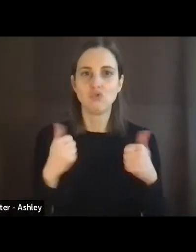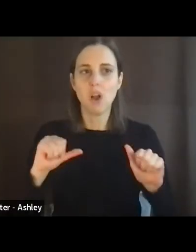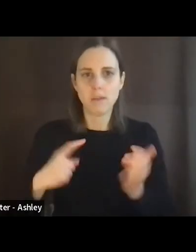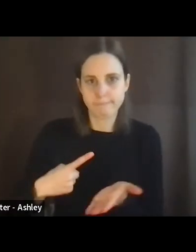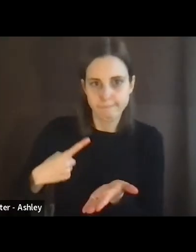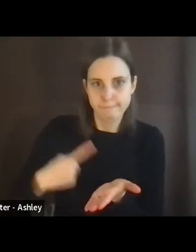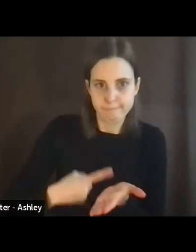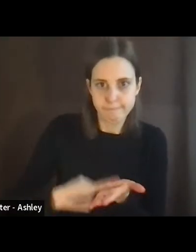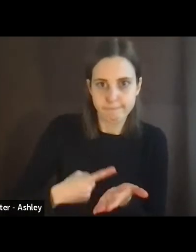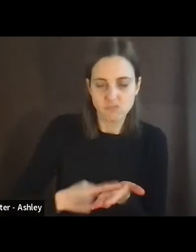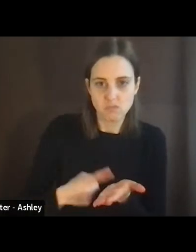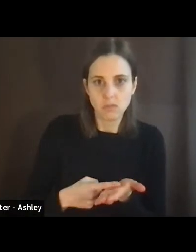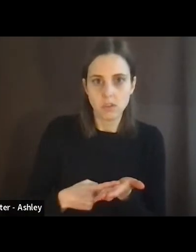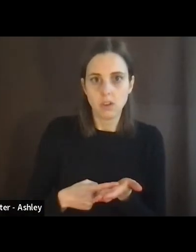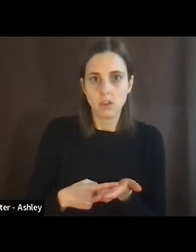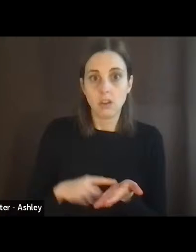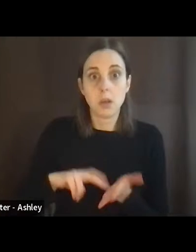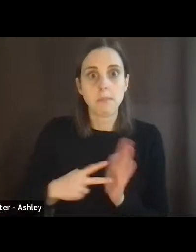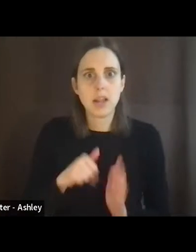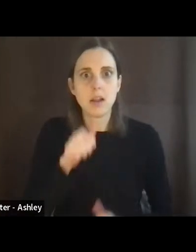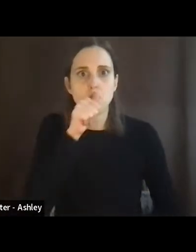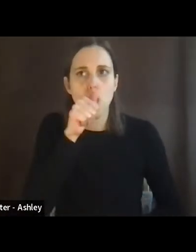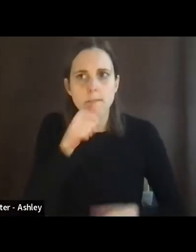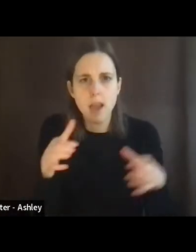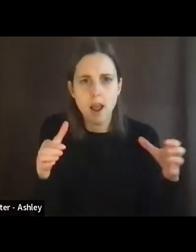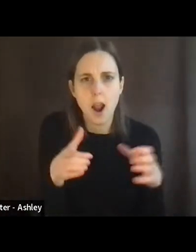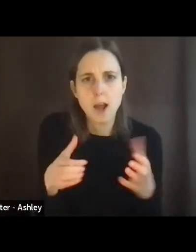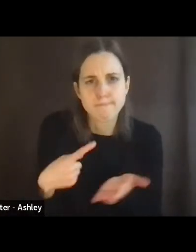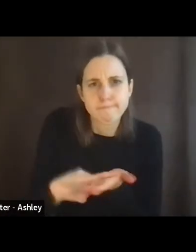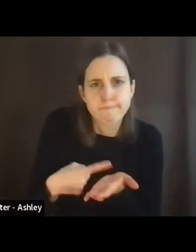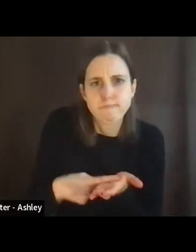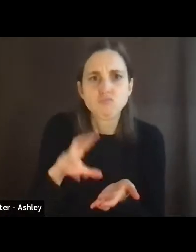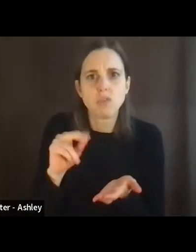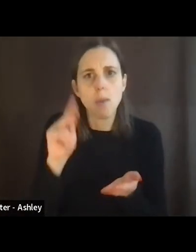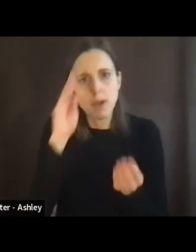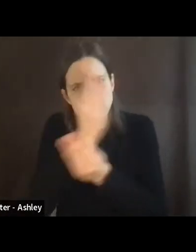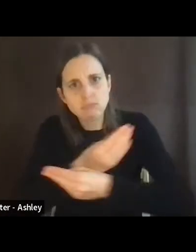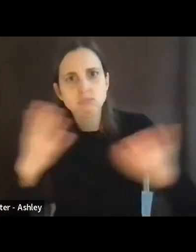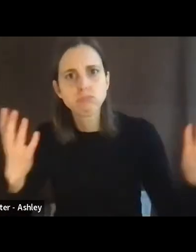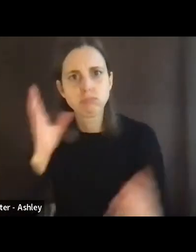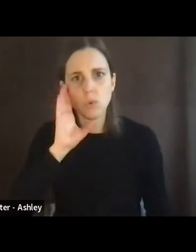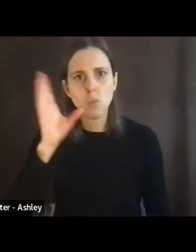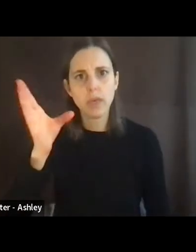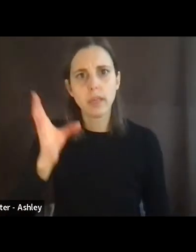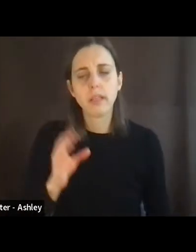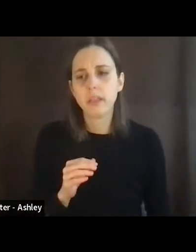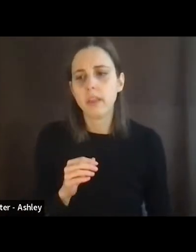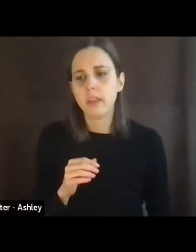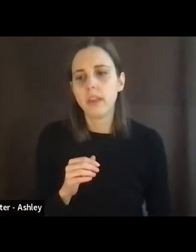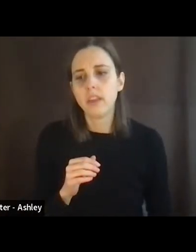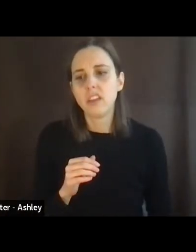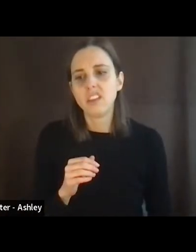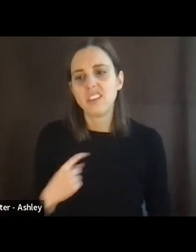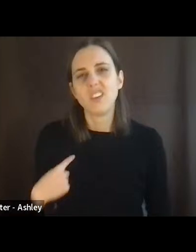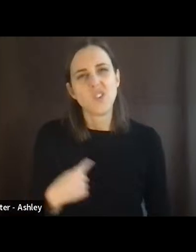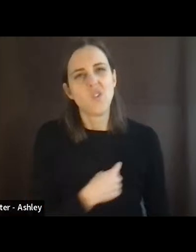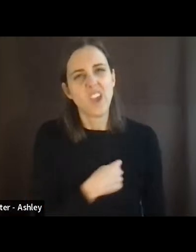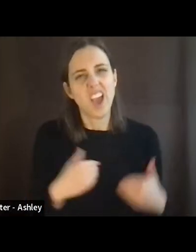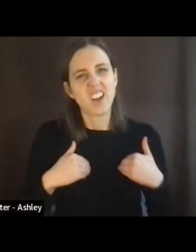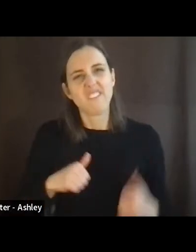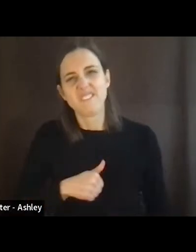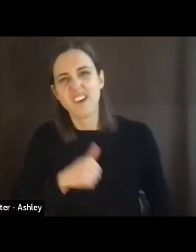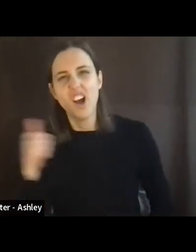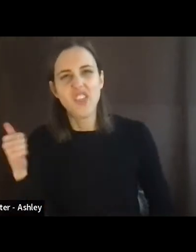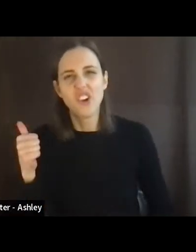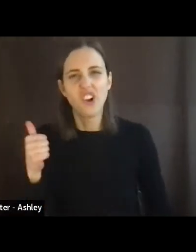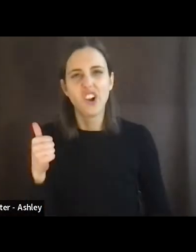vacuum. We want to make sure that everybody is aware. Just like we had other things come up, we'll make sure